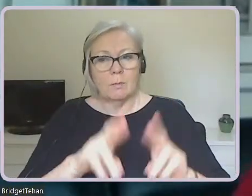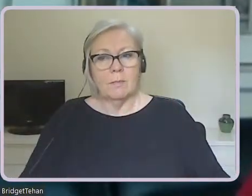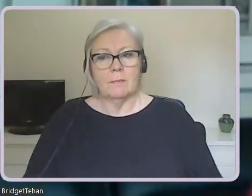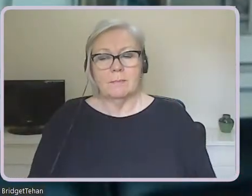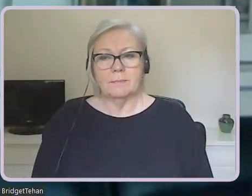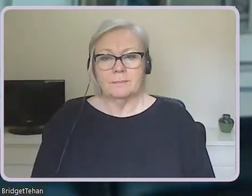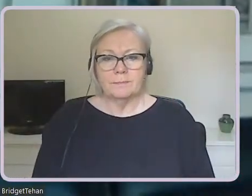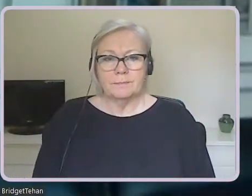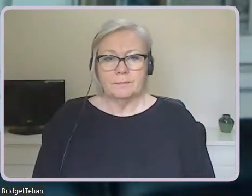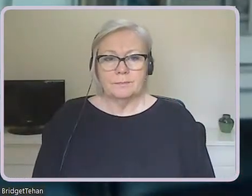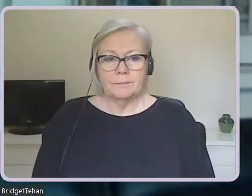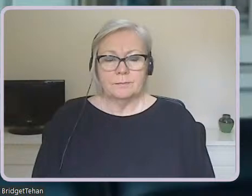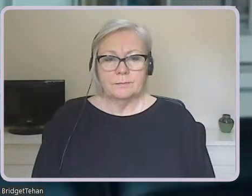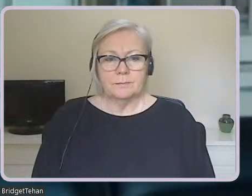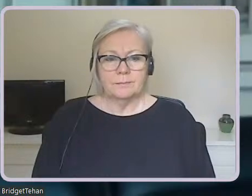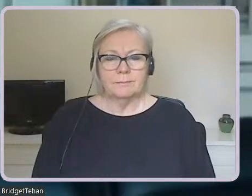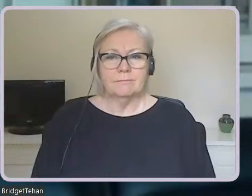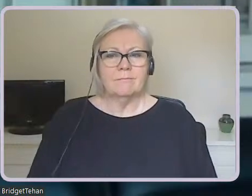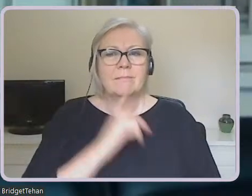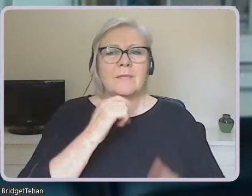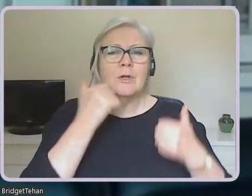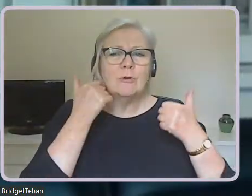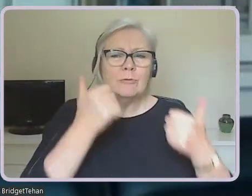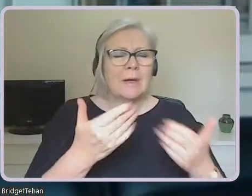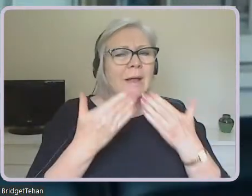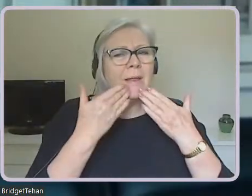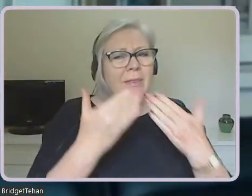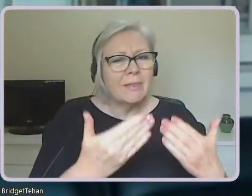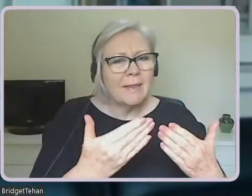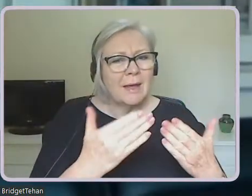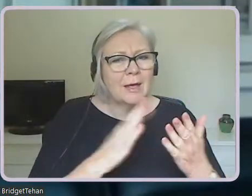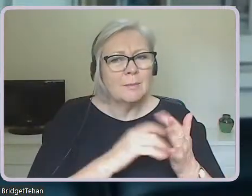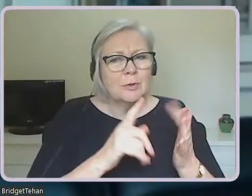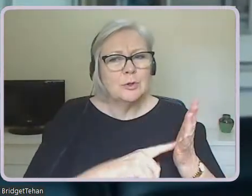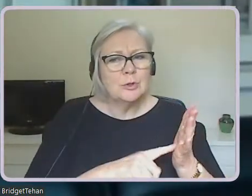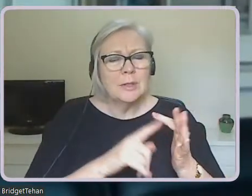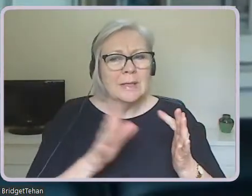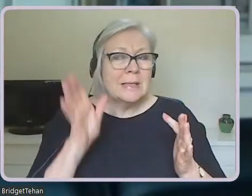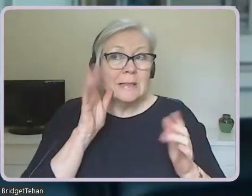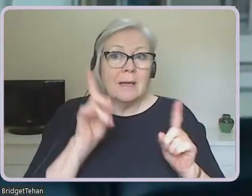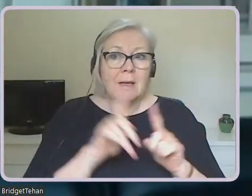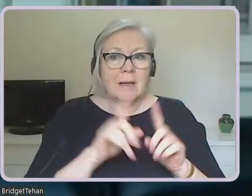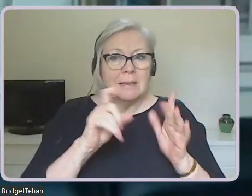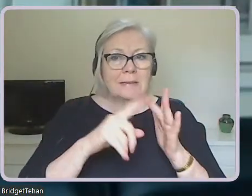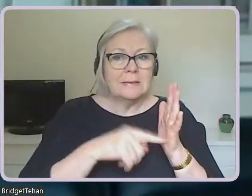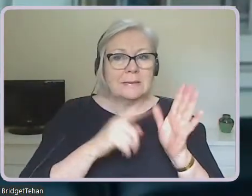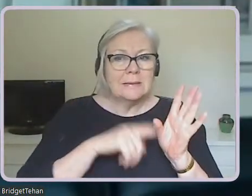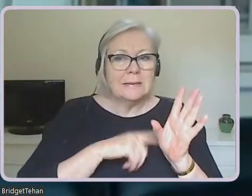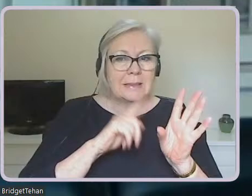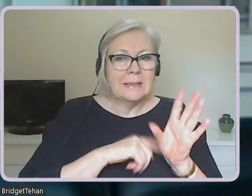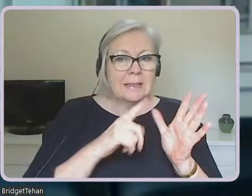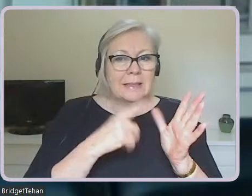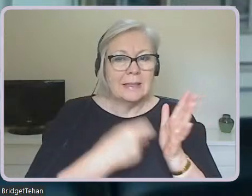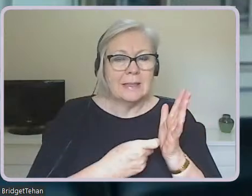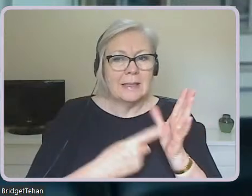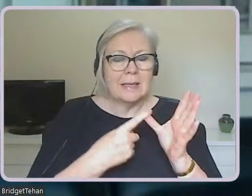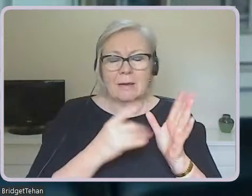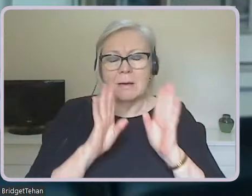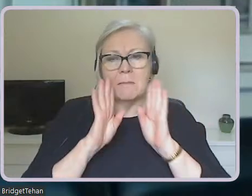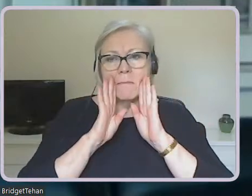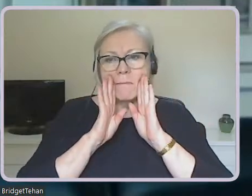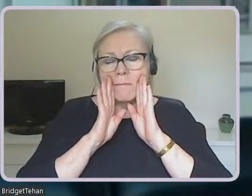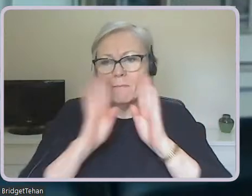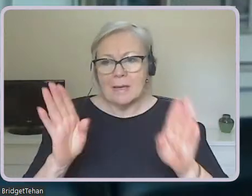That's great. Thank you so much, Michelle. And it certainly sounds like the City of Yarra does amazing work in working with